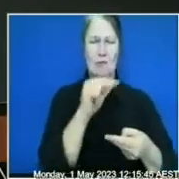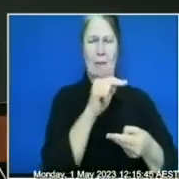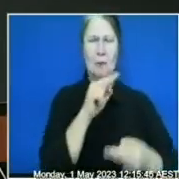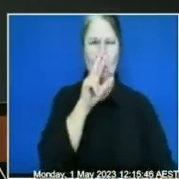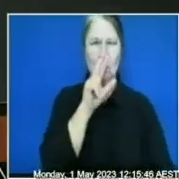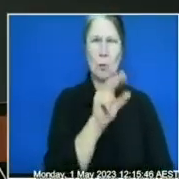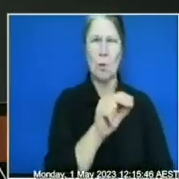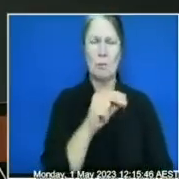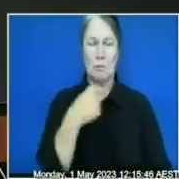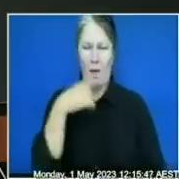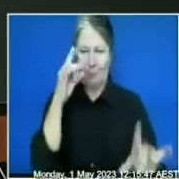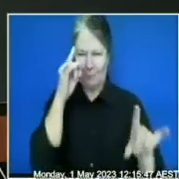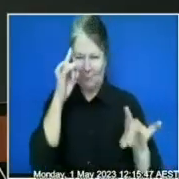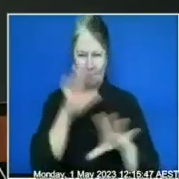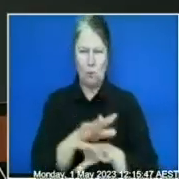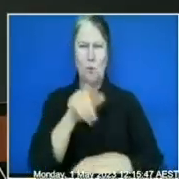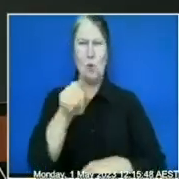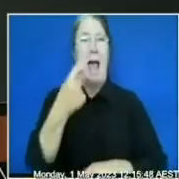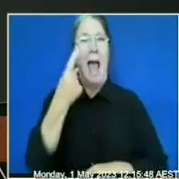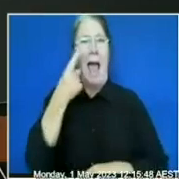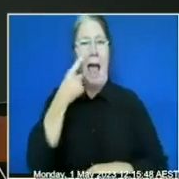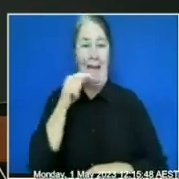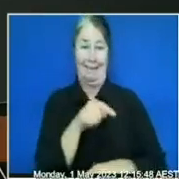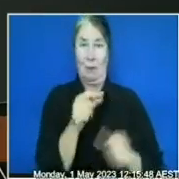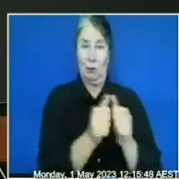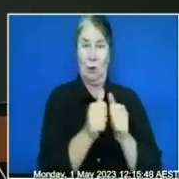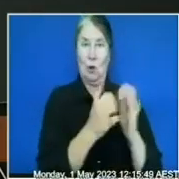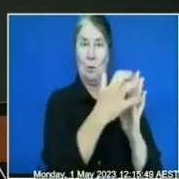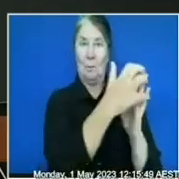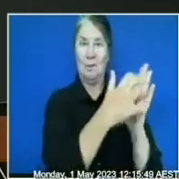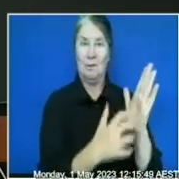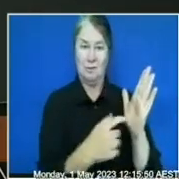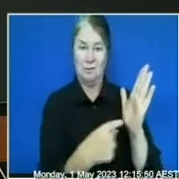help and we're not prepared to give it to them.